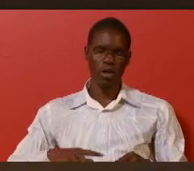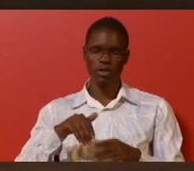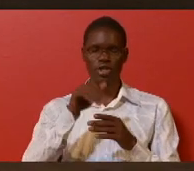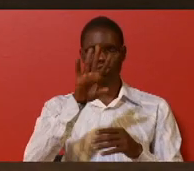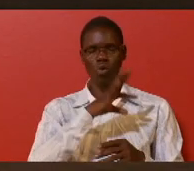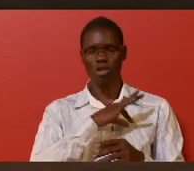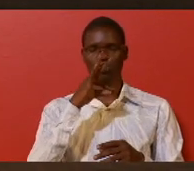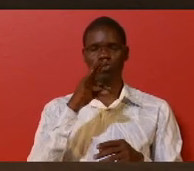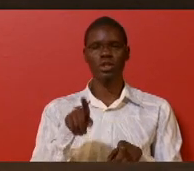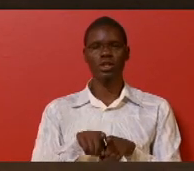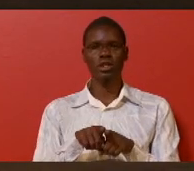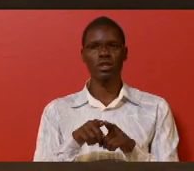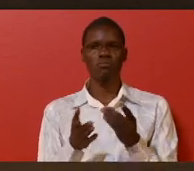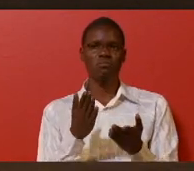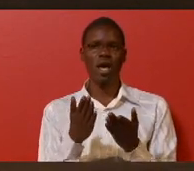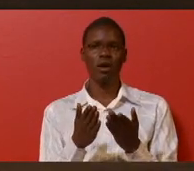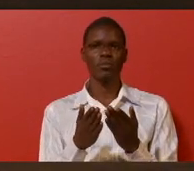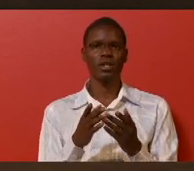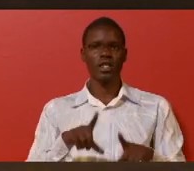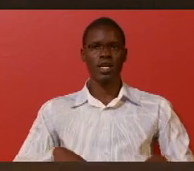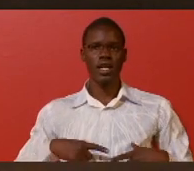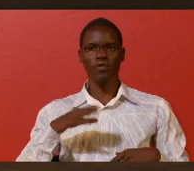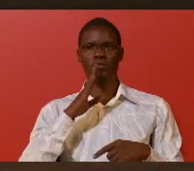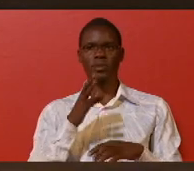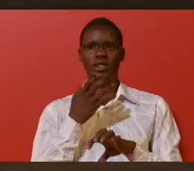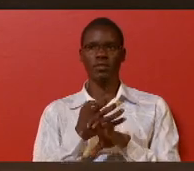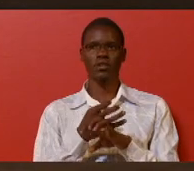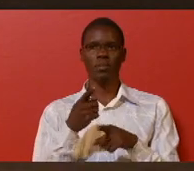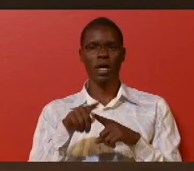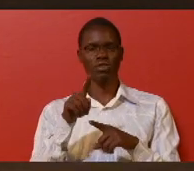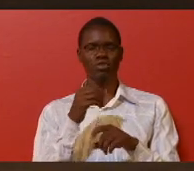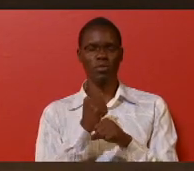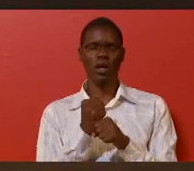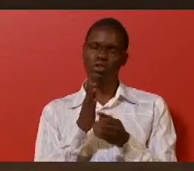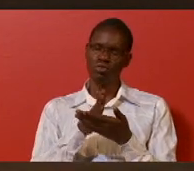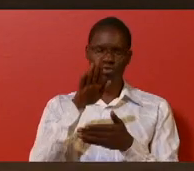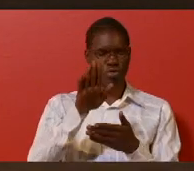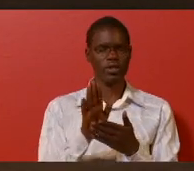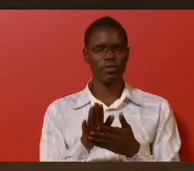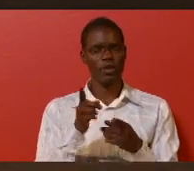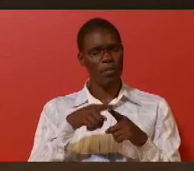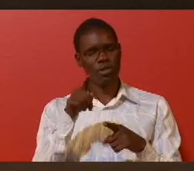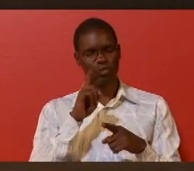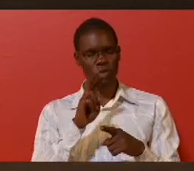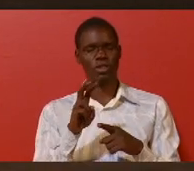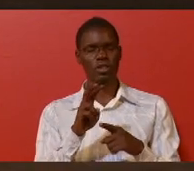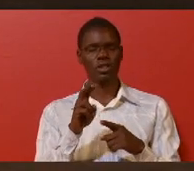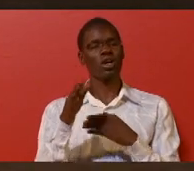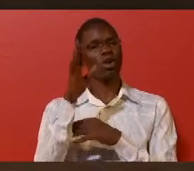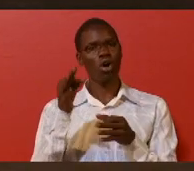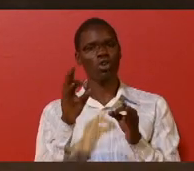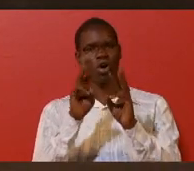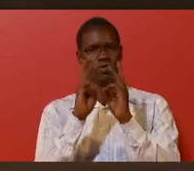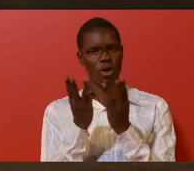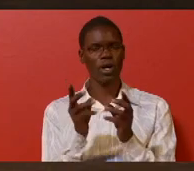soul. Sometimes life gets difficult, and sometimes you can't make it by yourself. But you see how this God of the universe, how